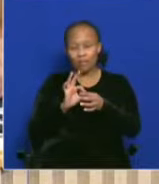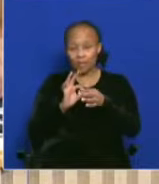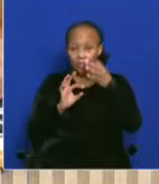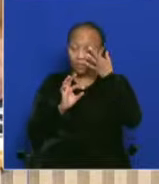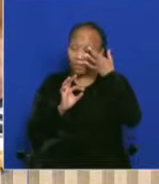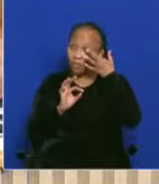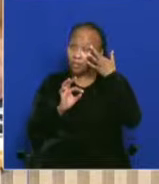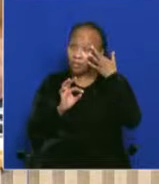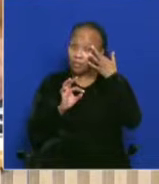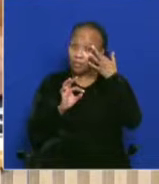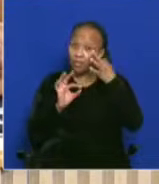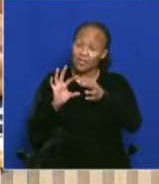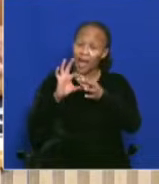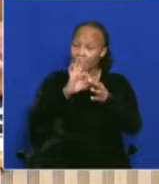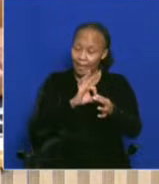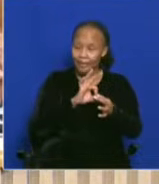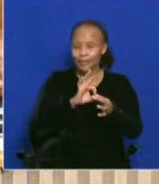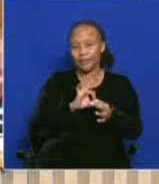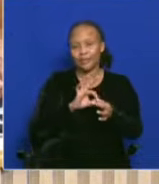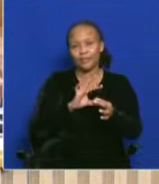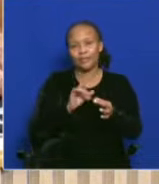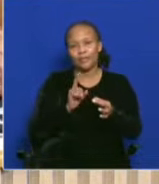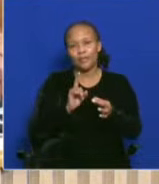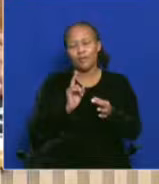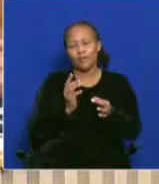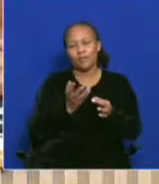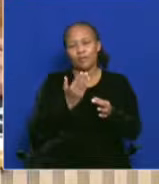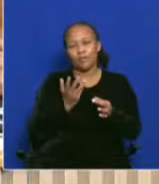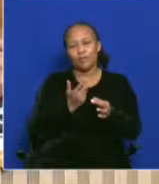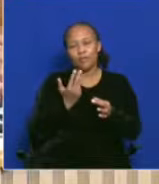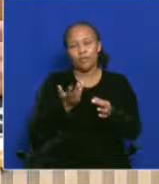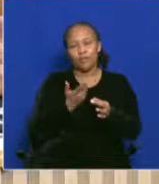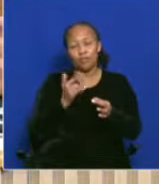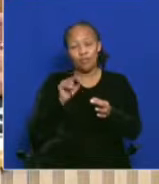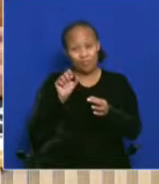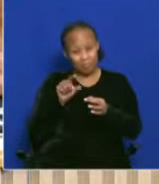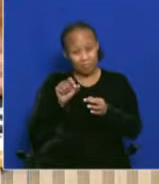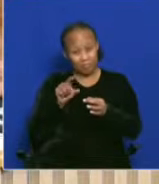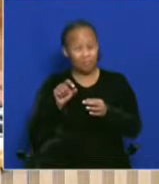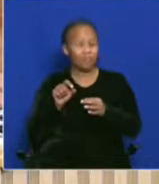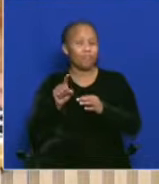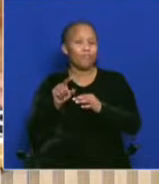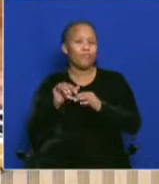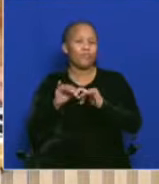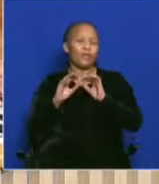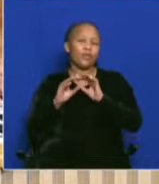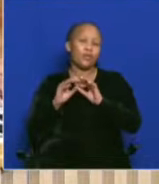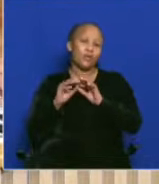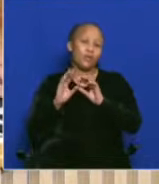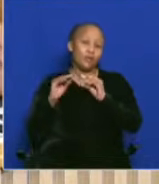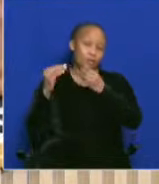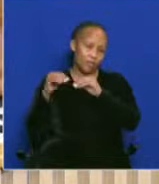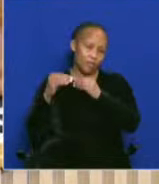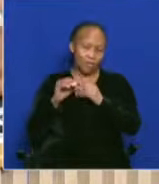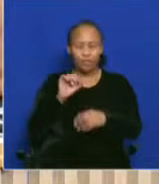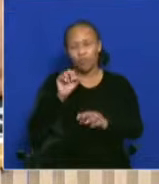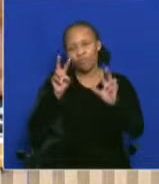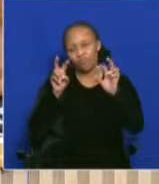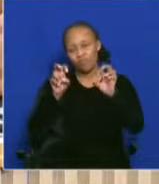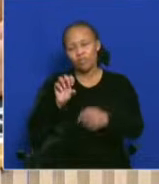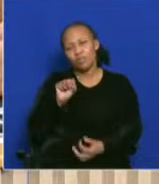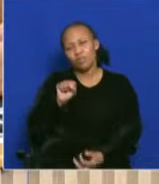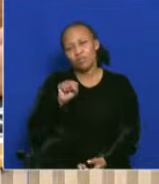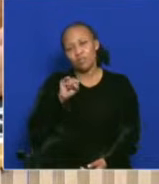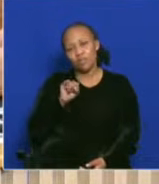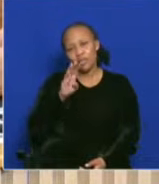to this, this enterprise on the Siberia contract. It's not clear which. But we see that